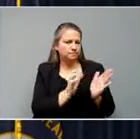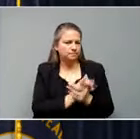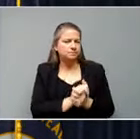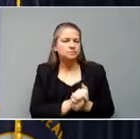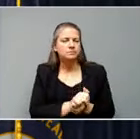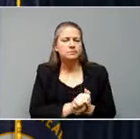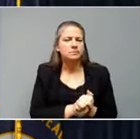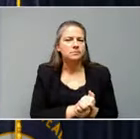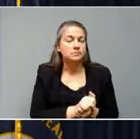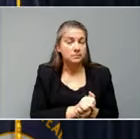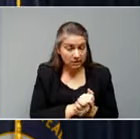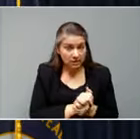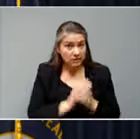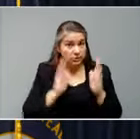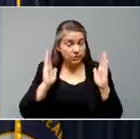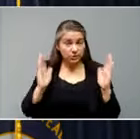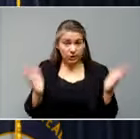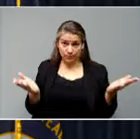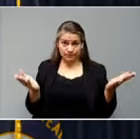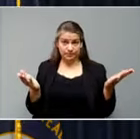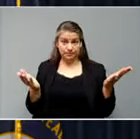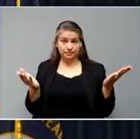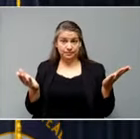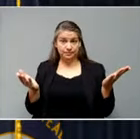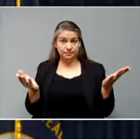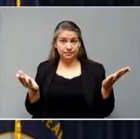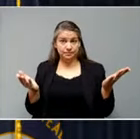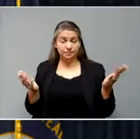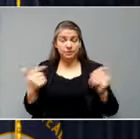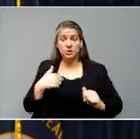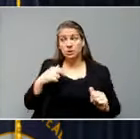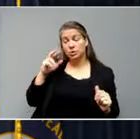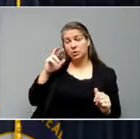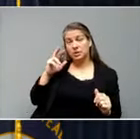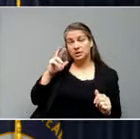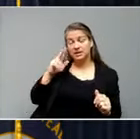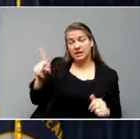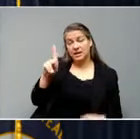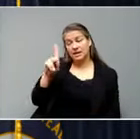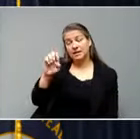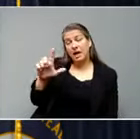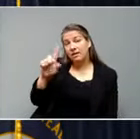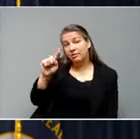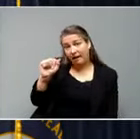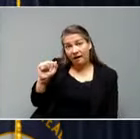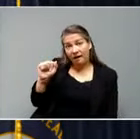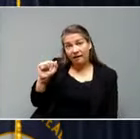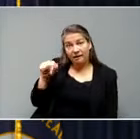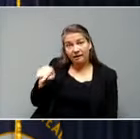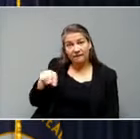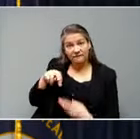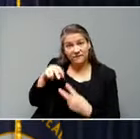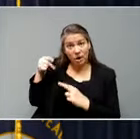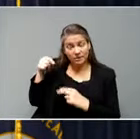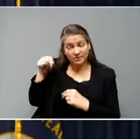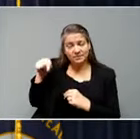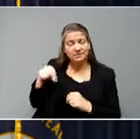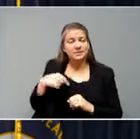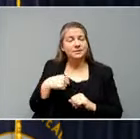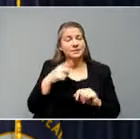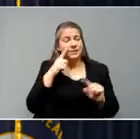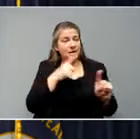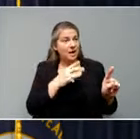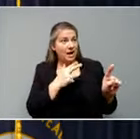we've been through, when we look at the Delta variant and we look at where our hospitals were and overrun and how many people have